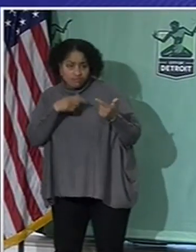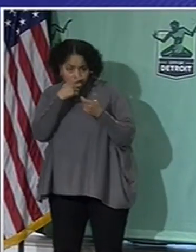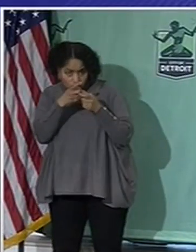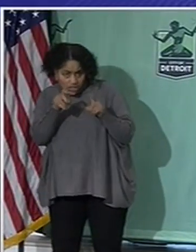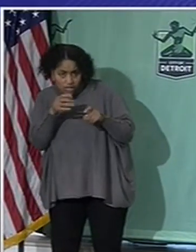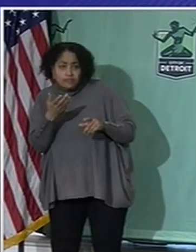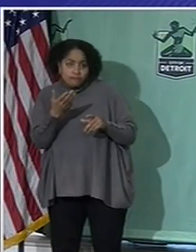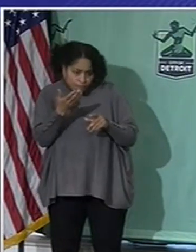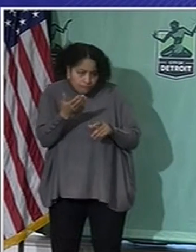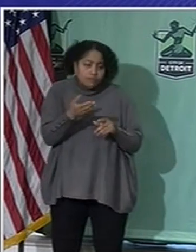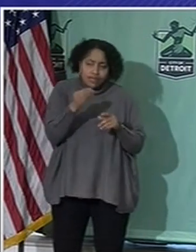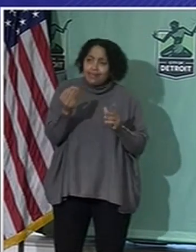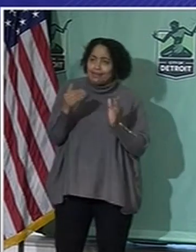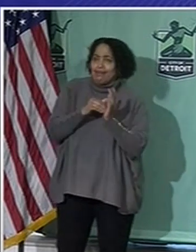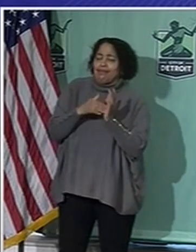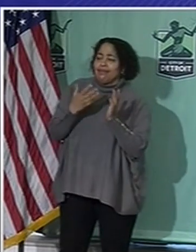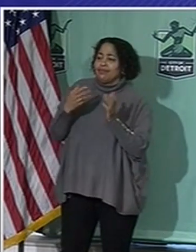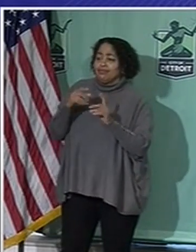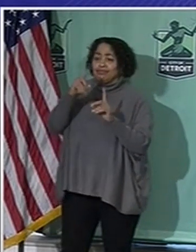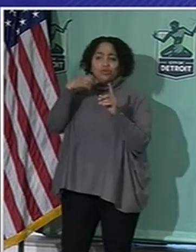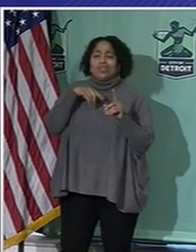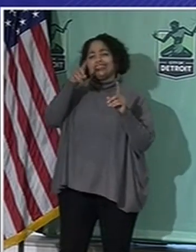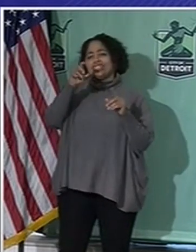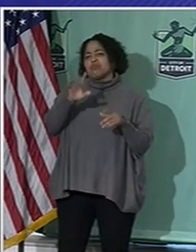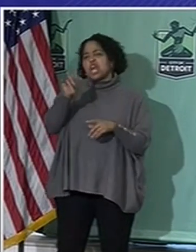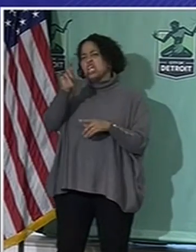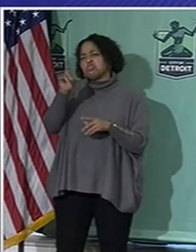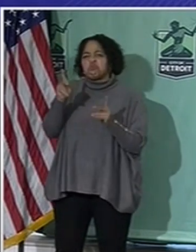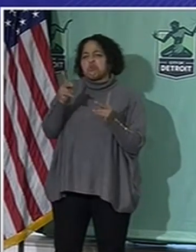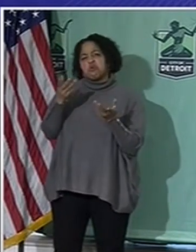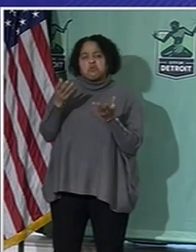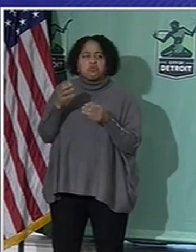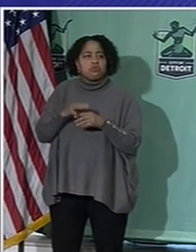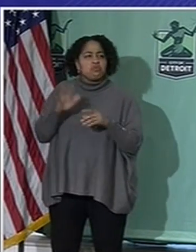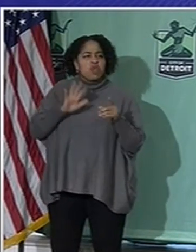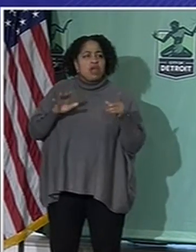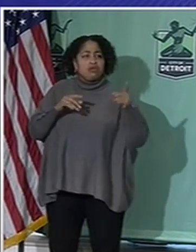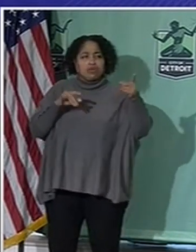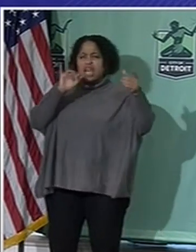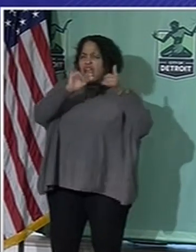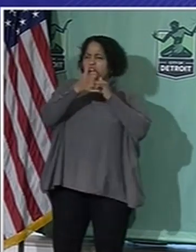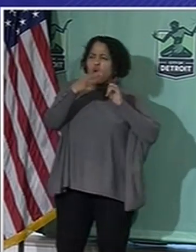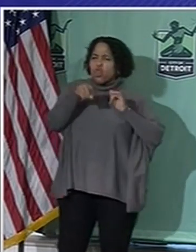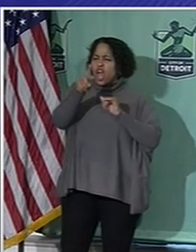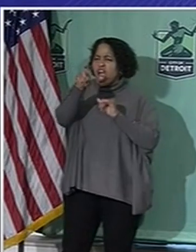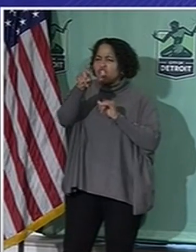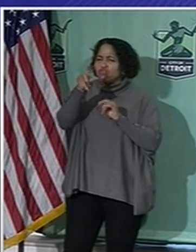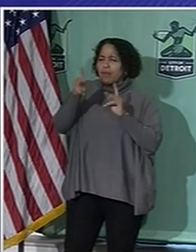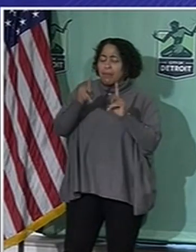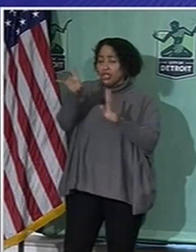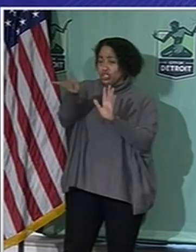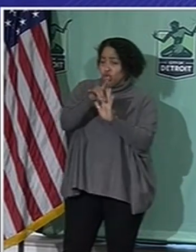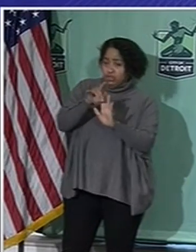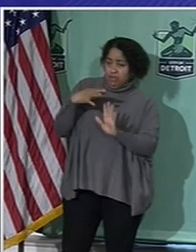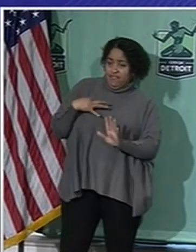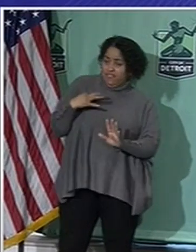tested, tested about 100 people or so. And how were those 100 chosen,